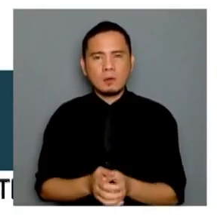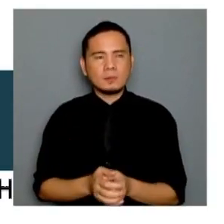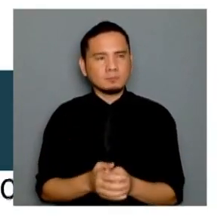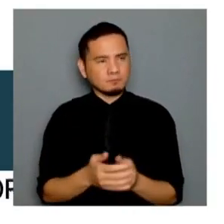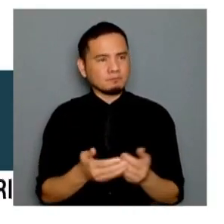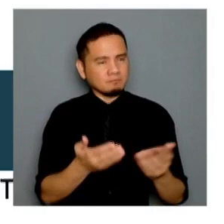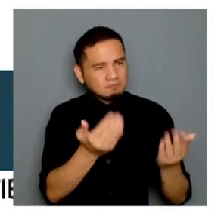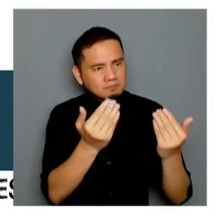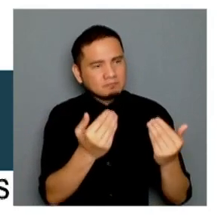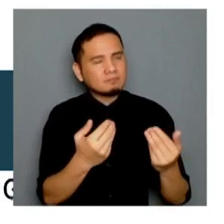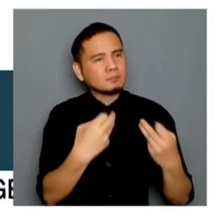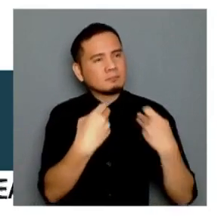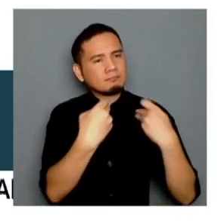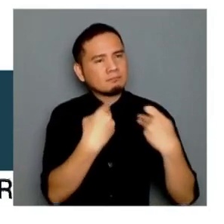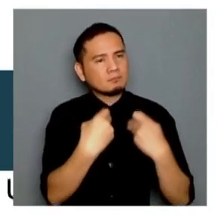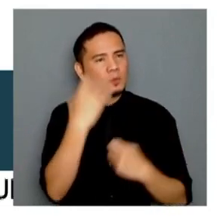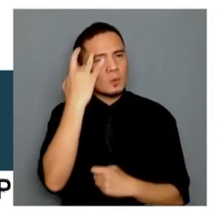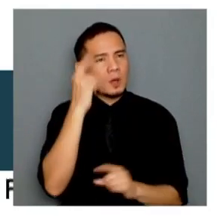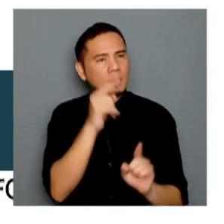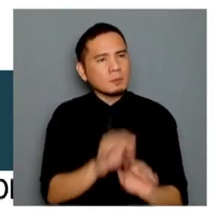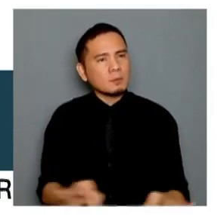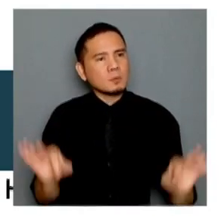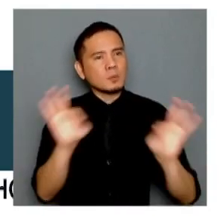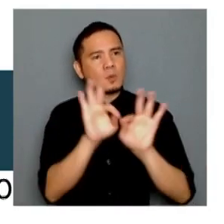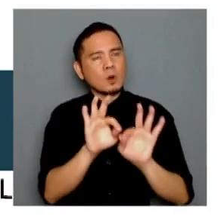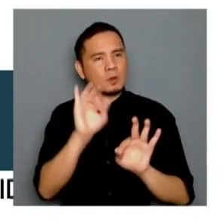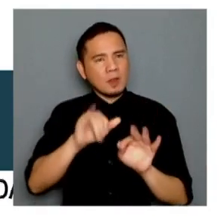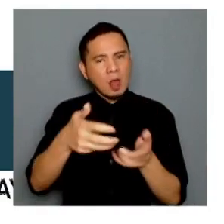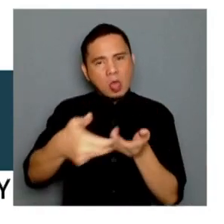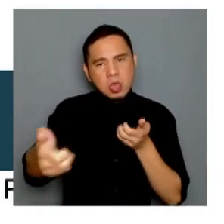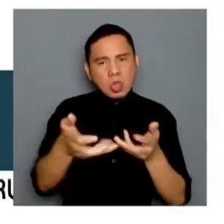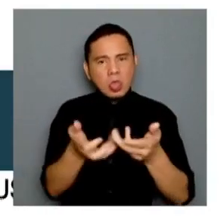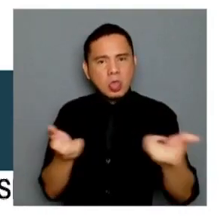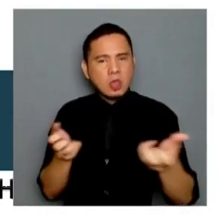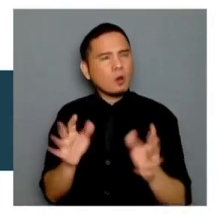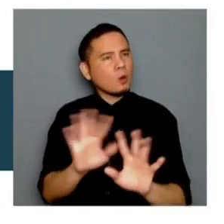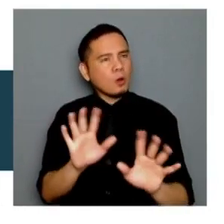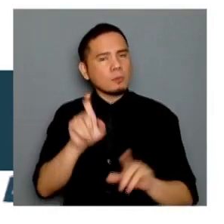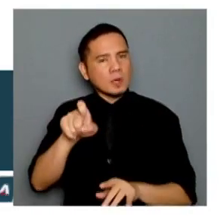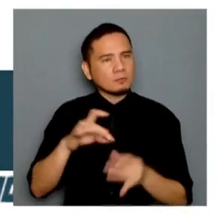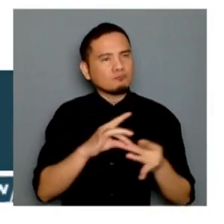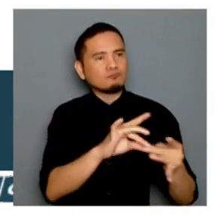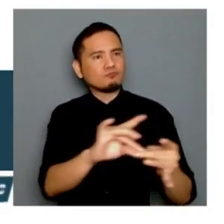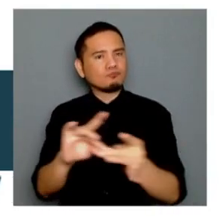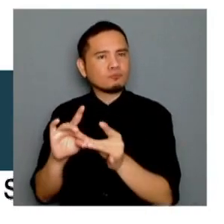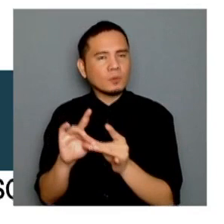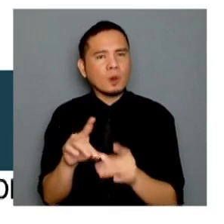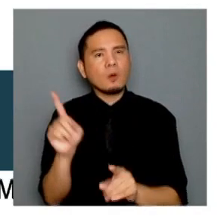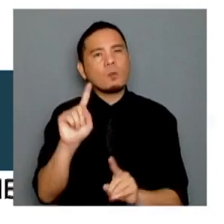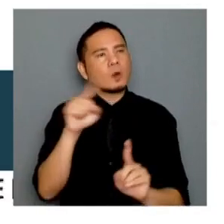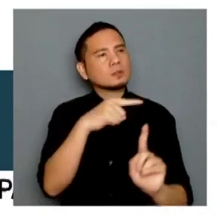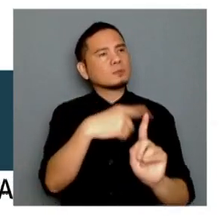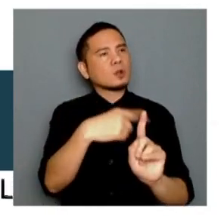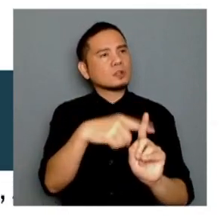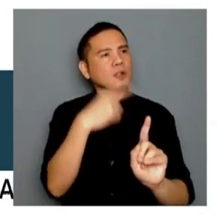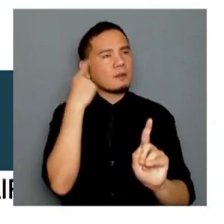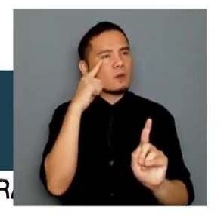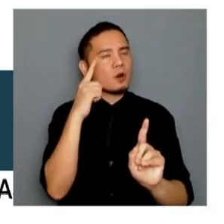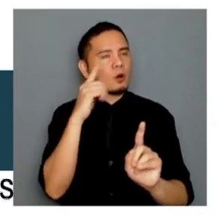to get rid of that model, and what is the advantage of having a unified metro?